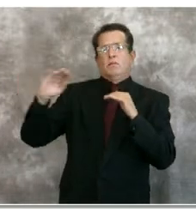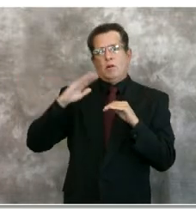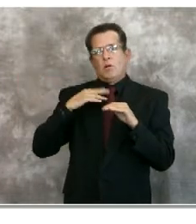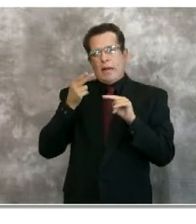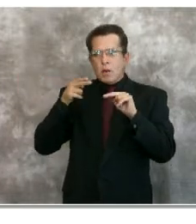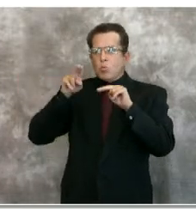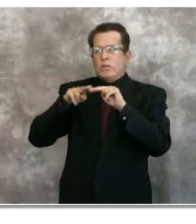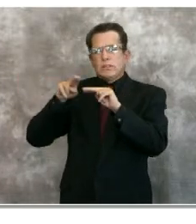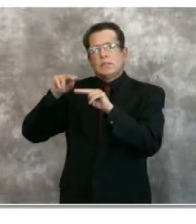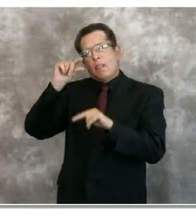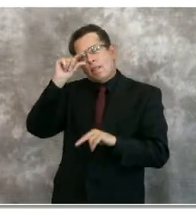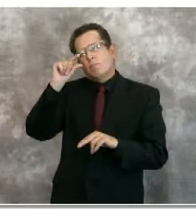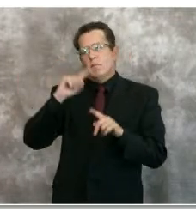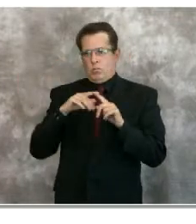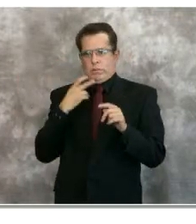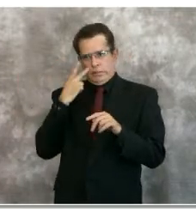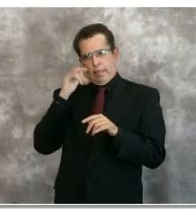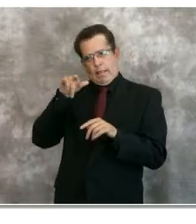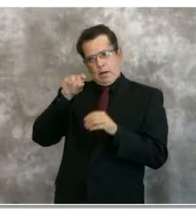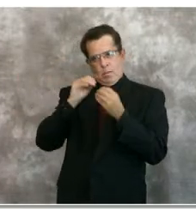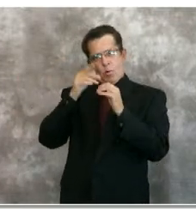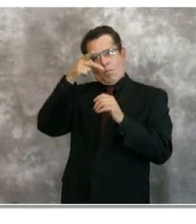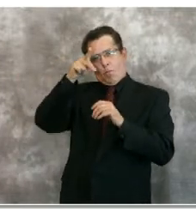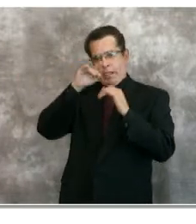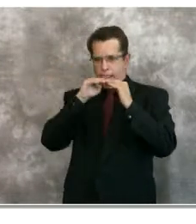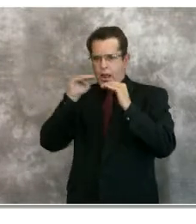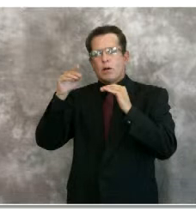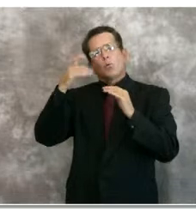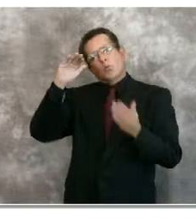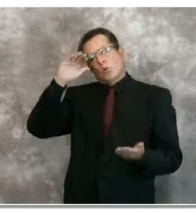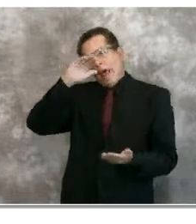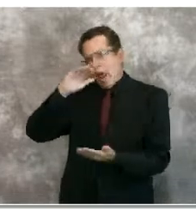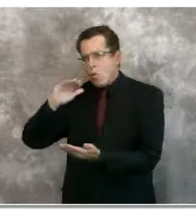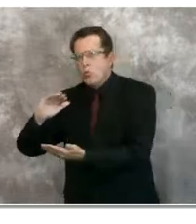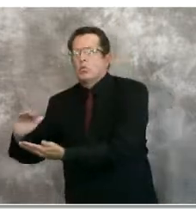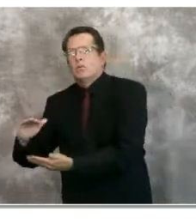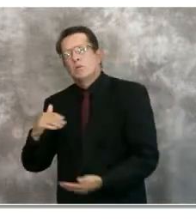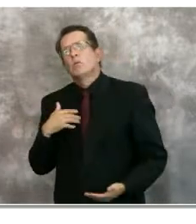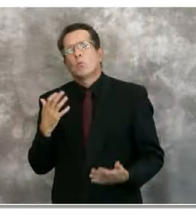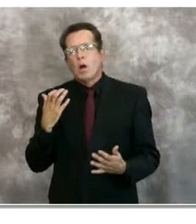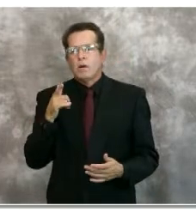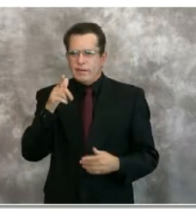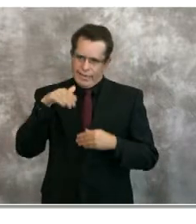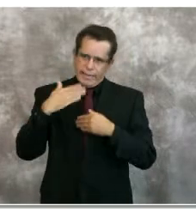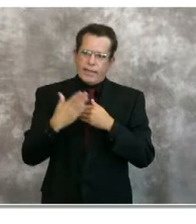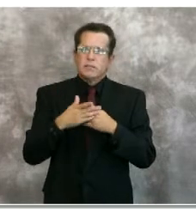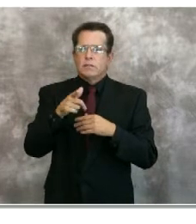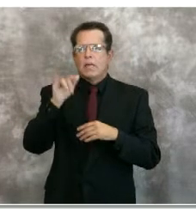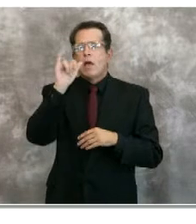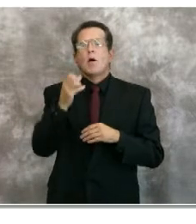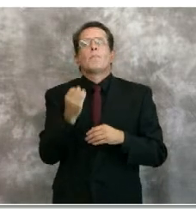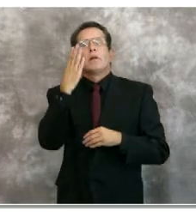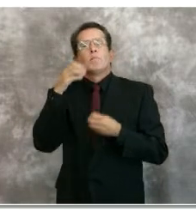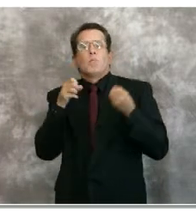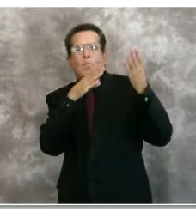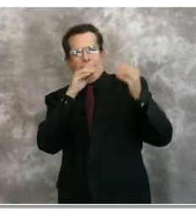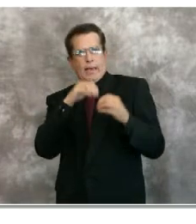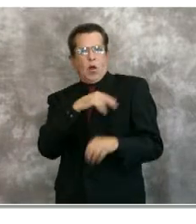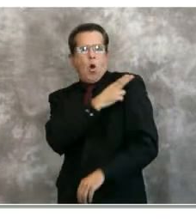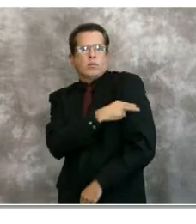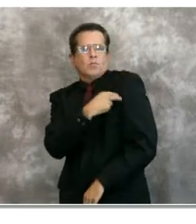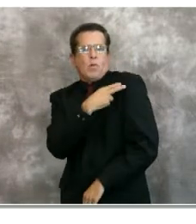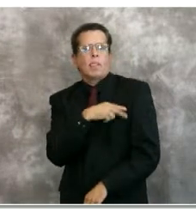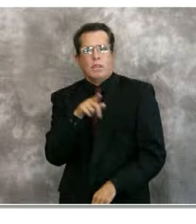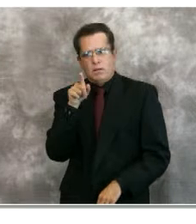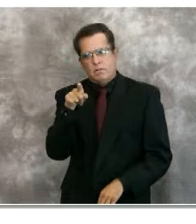increase. We certainly would like to see this number go down. Next chart on hospitalization census. This is our